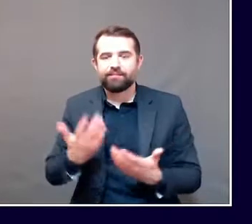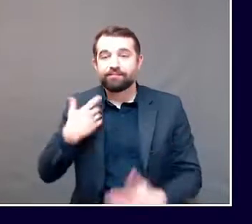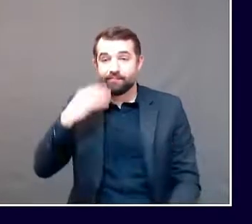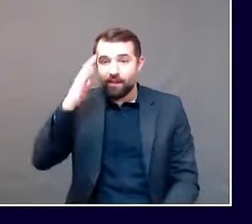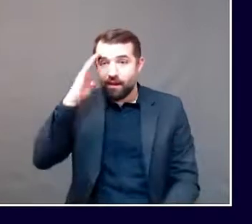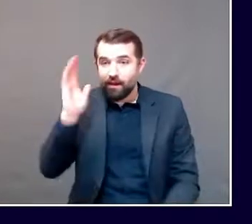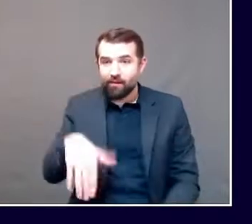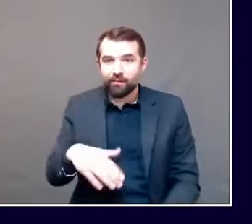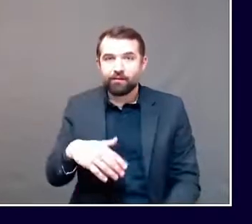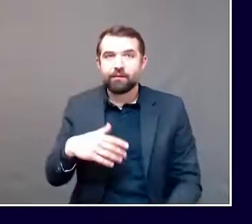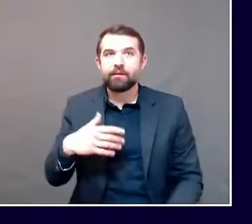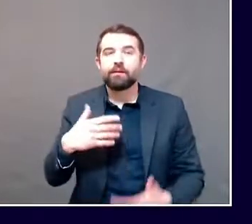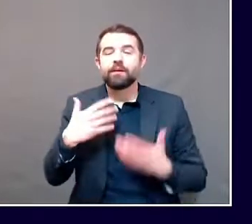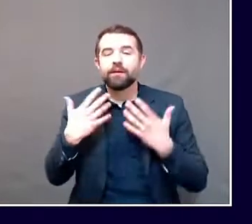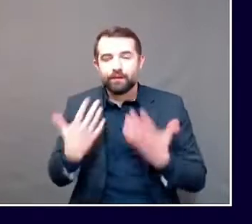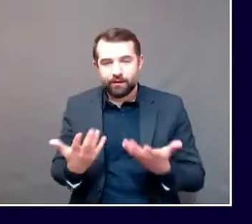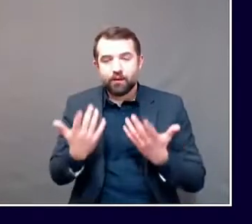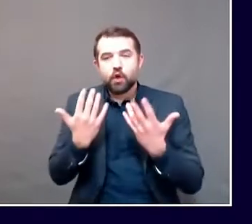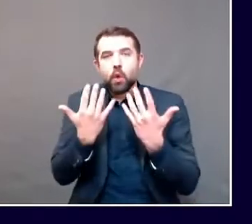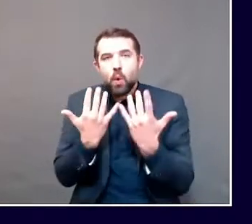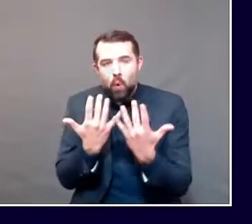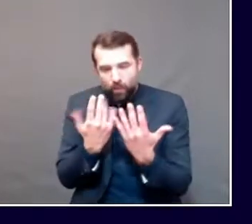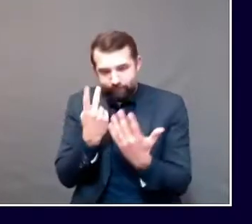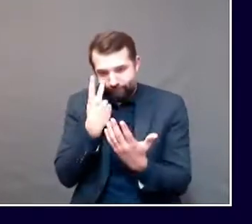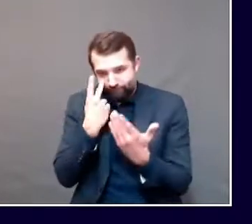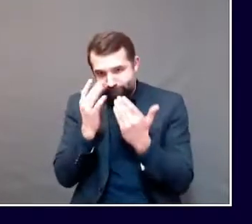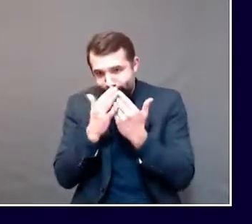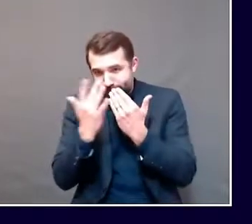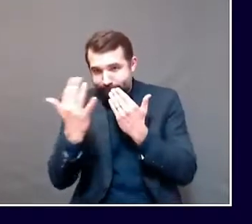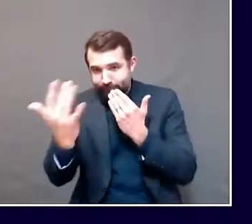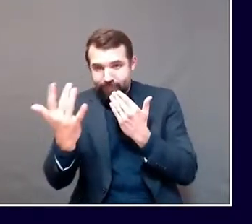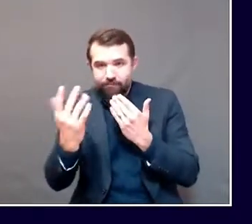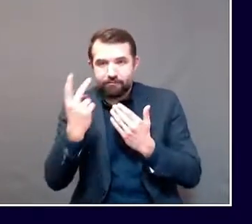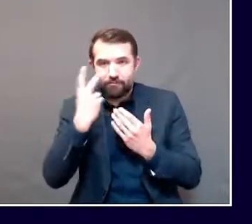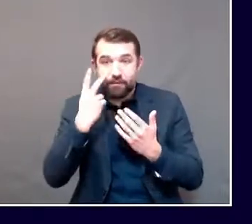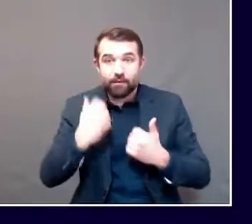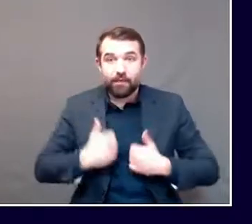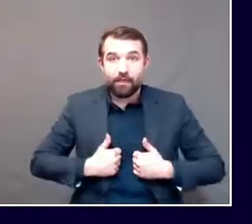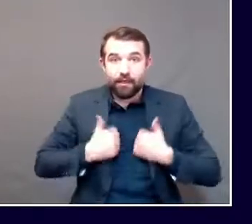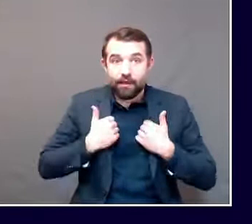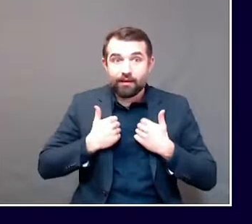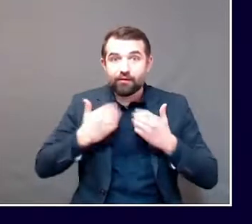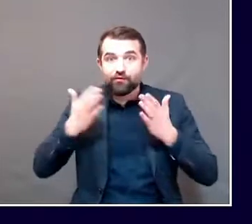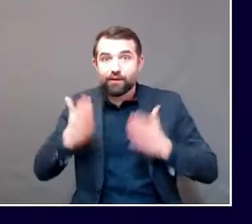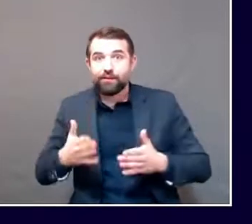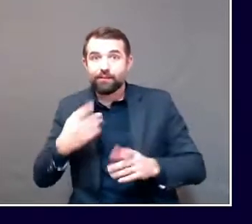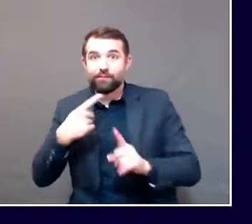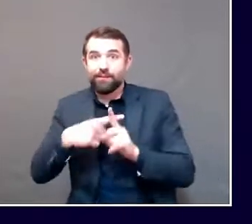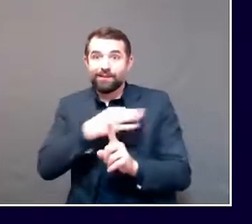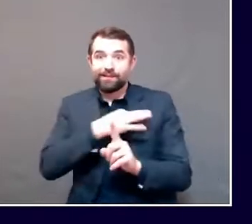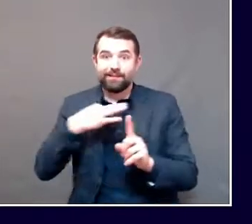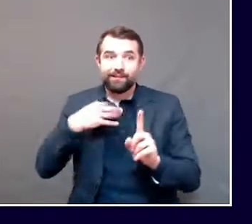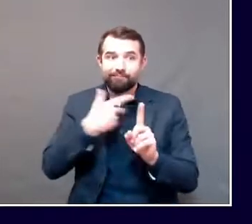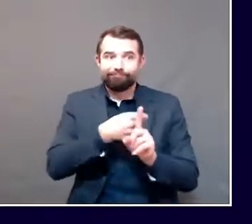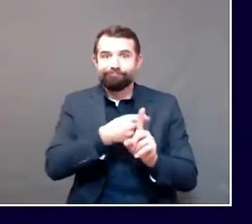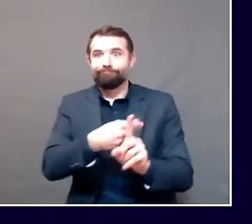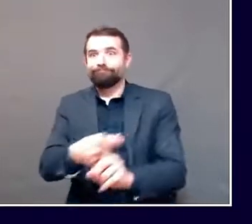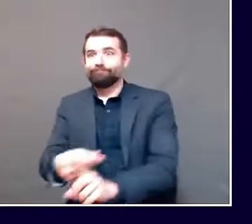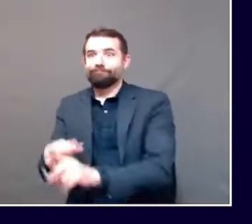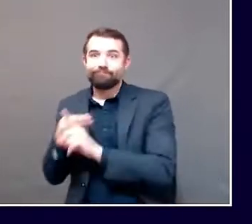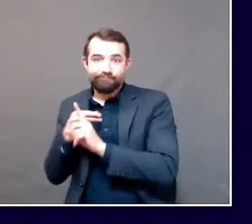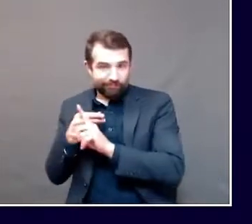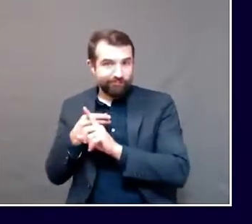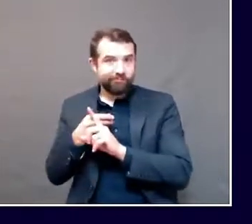once the data support that sort of opening and liberalization of visitation, and once we can say that a facility has achieved